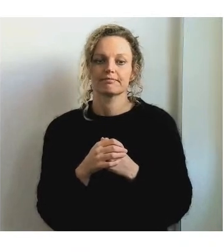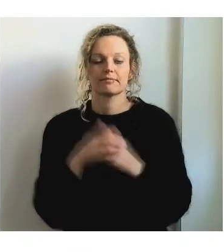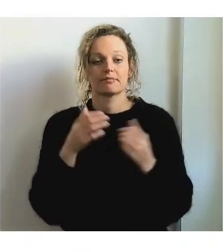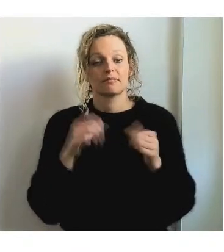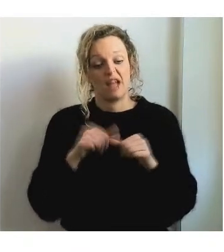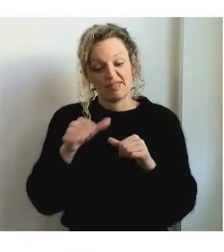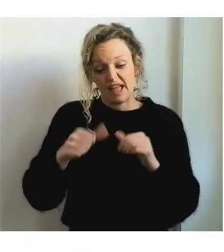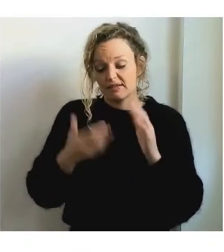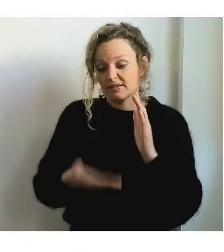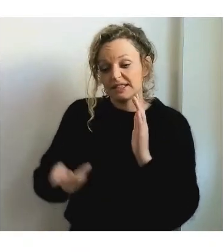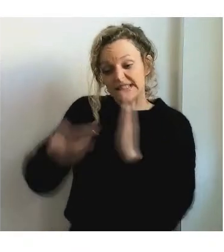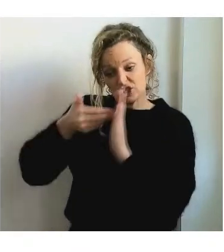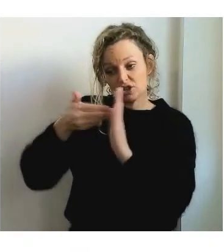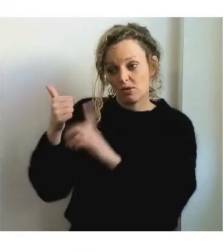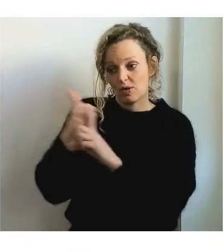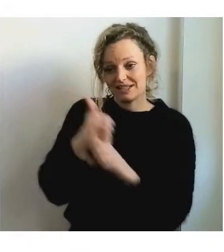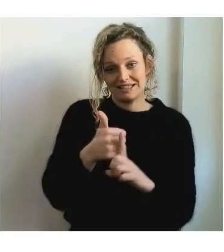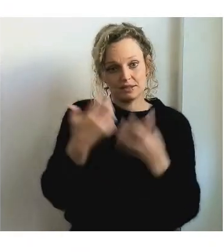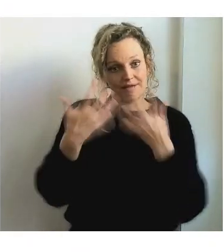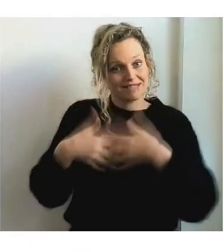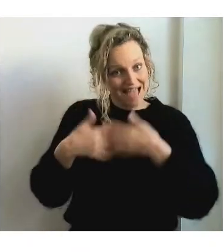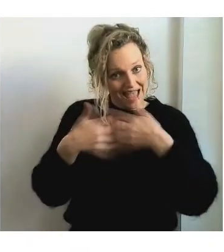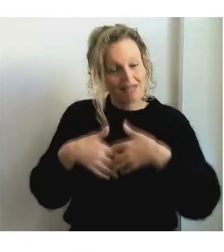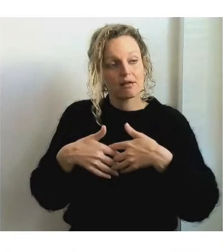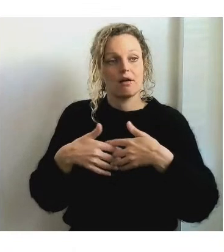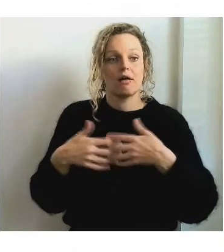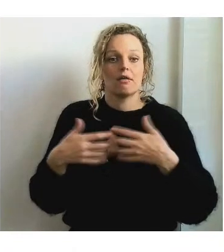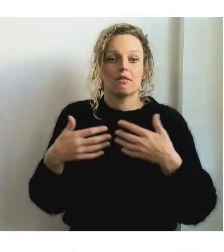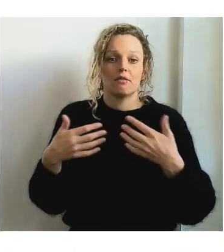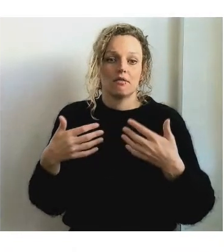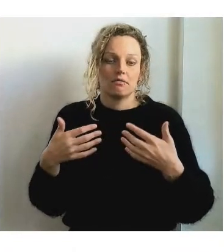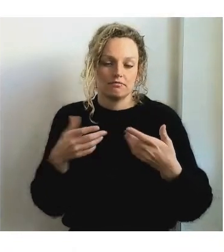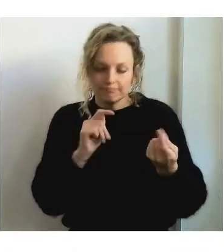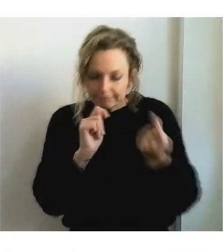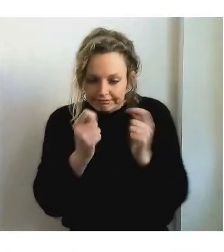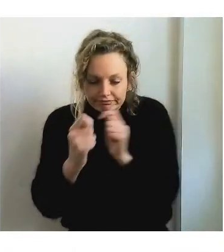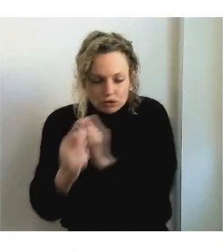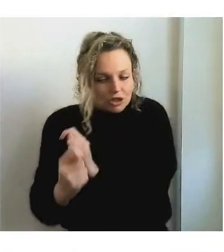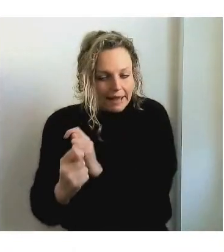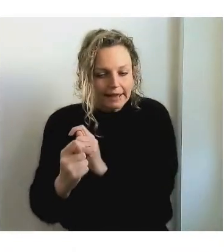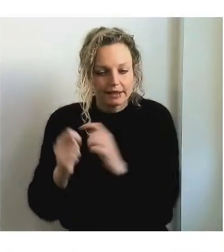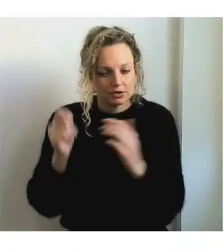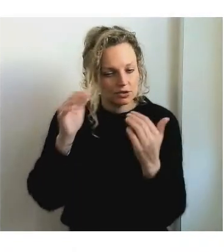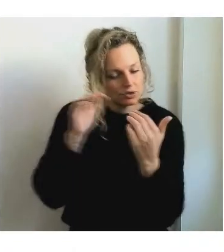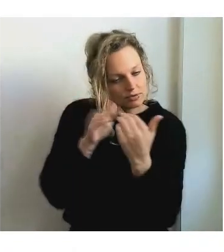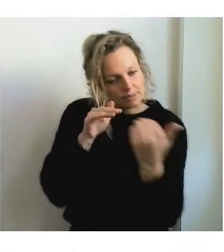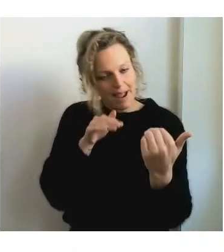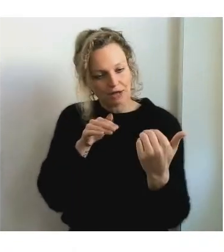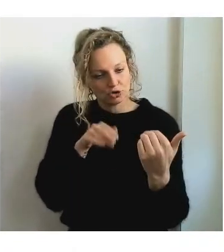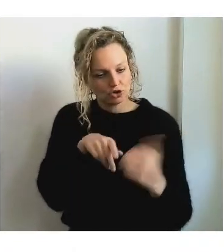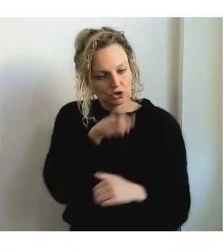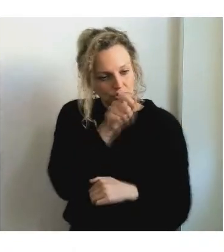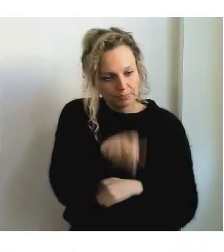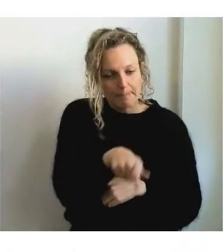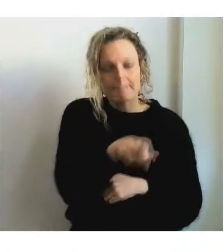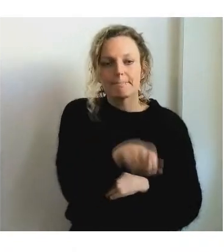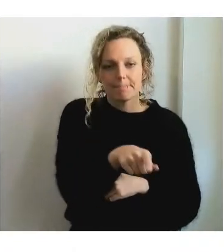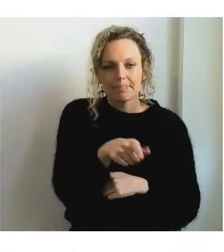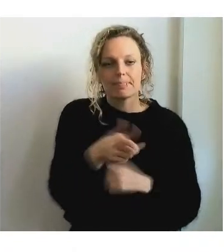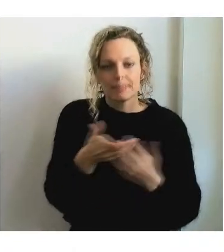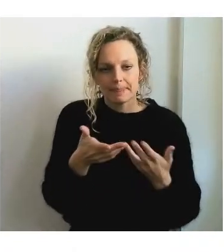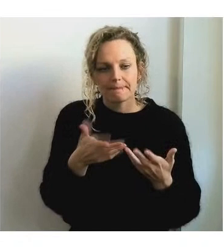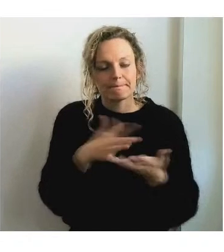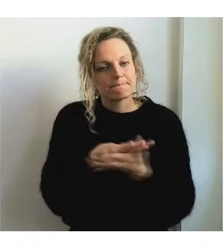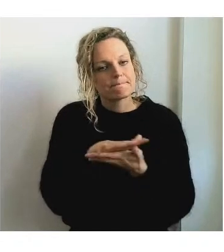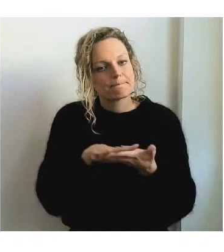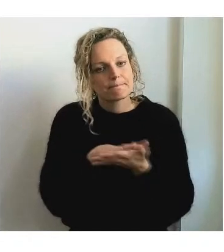tech and the being able to kind of tailor and customize your device, there were examples